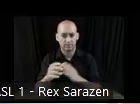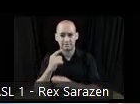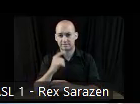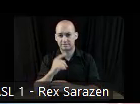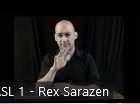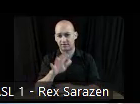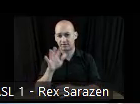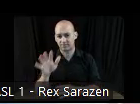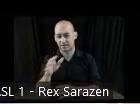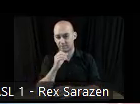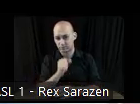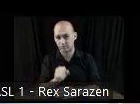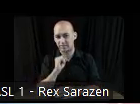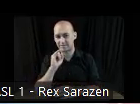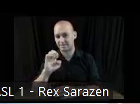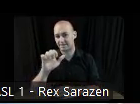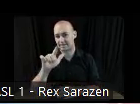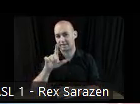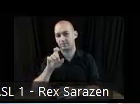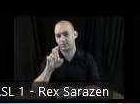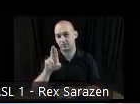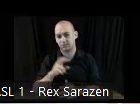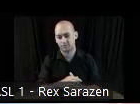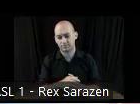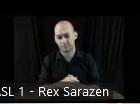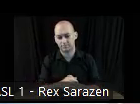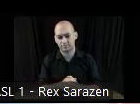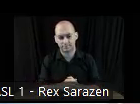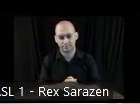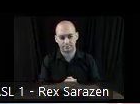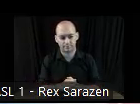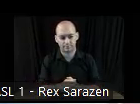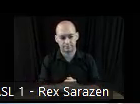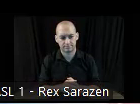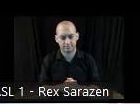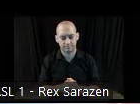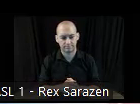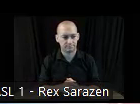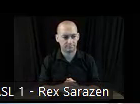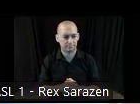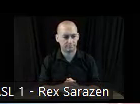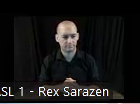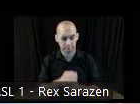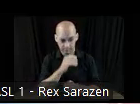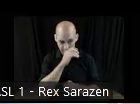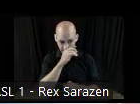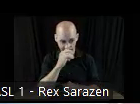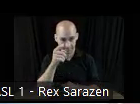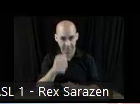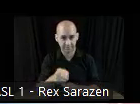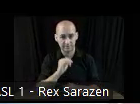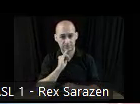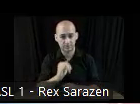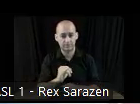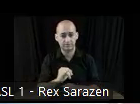to be an elder. Next slide, please. So these are the current